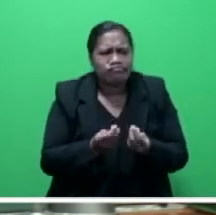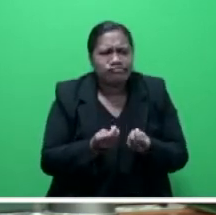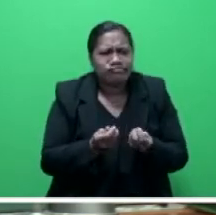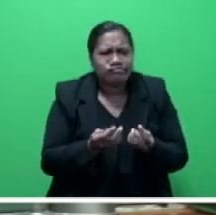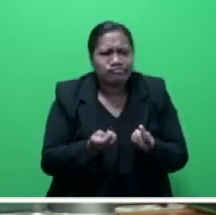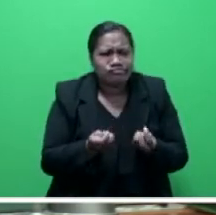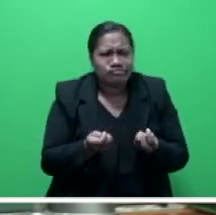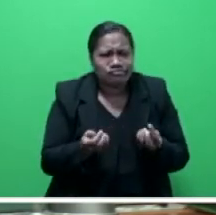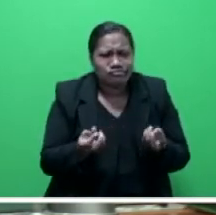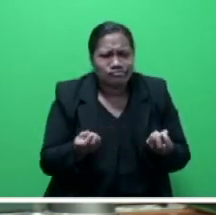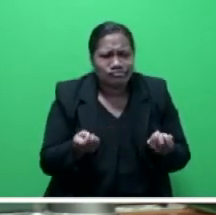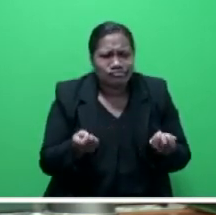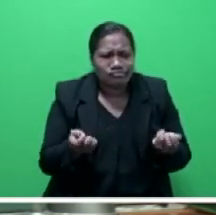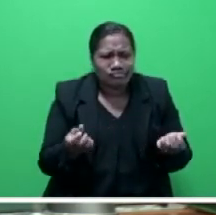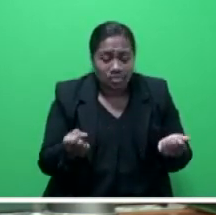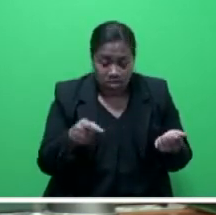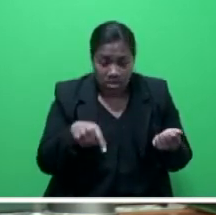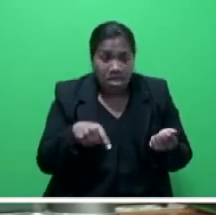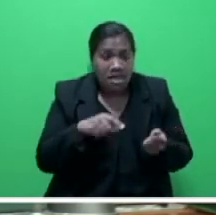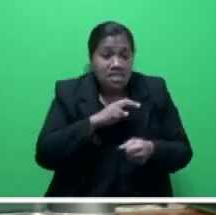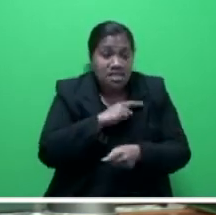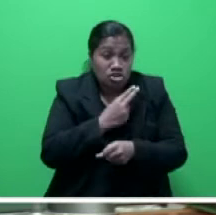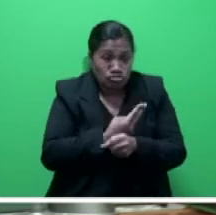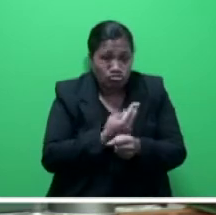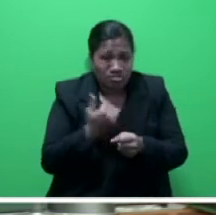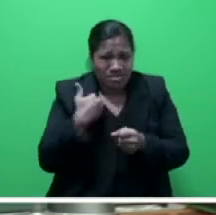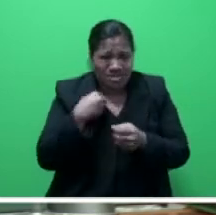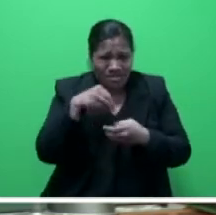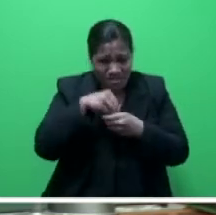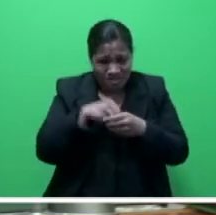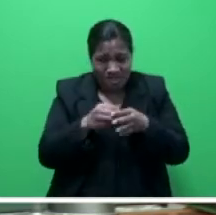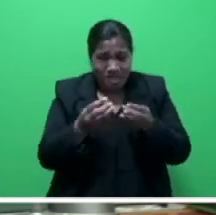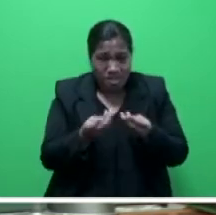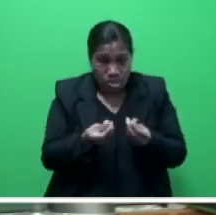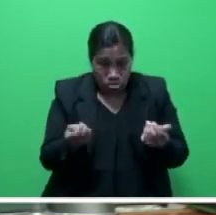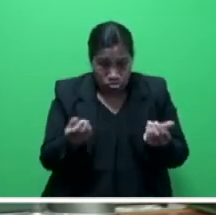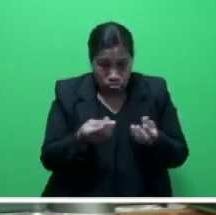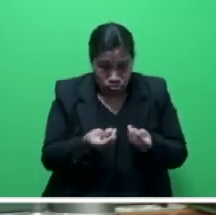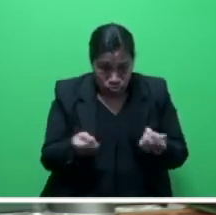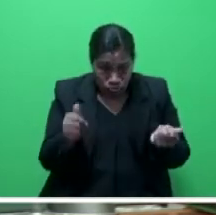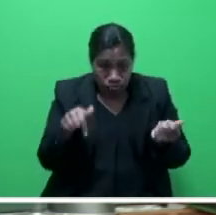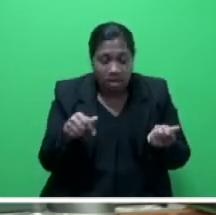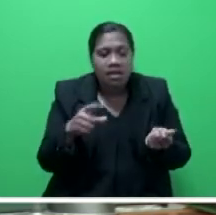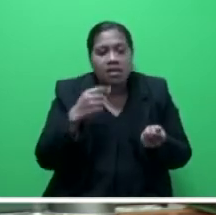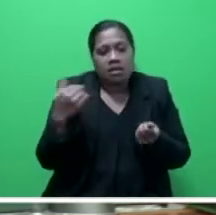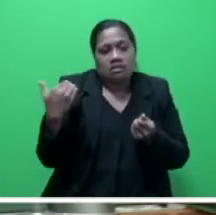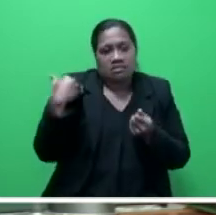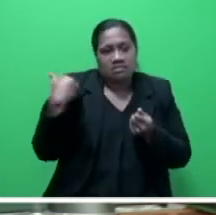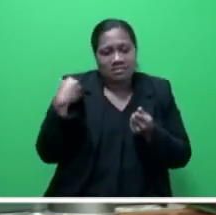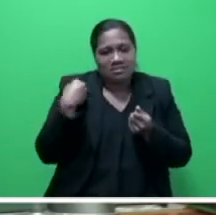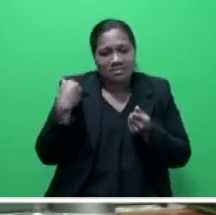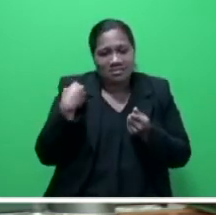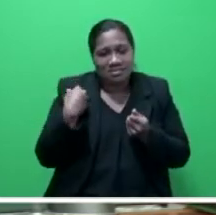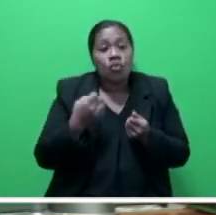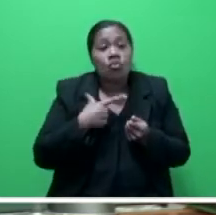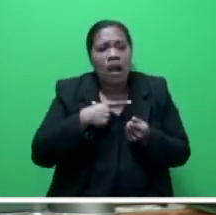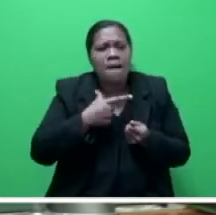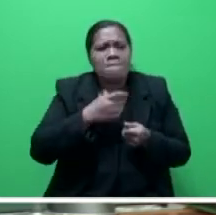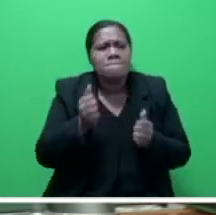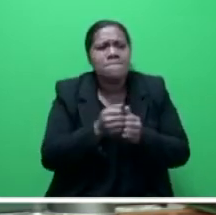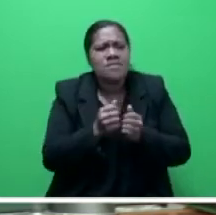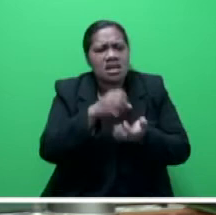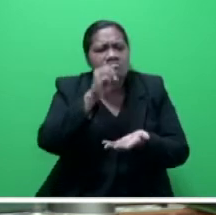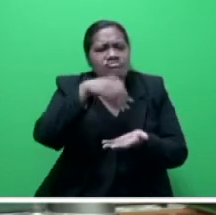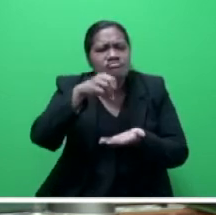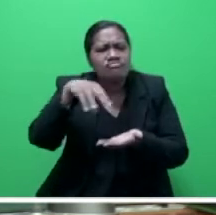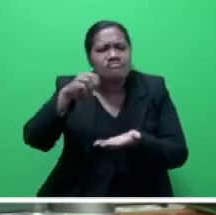then uptake of nutrients is affected. Now, about 4 or 5 decades ago,